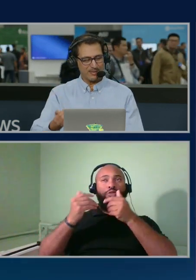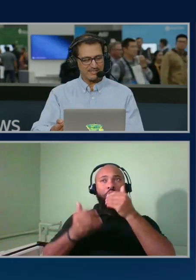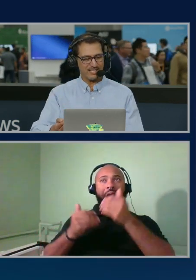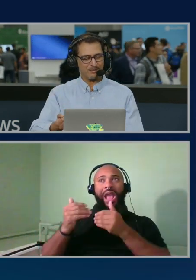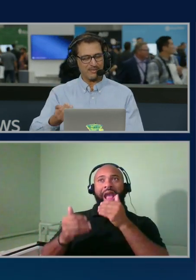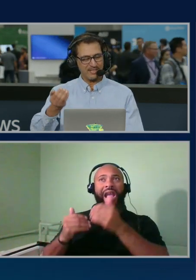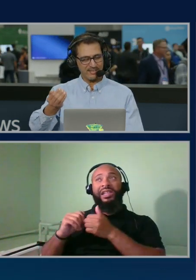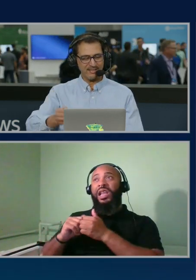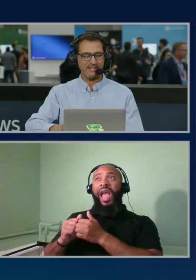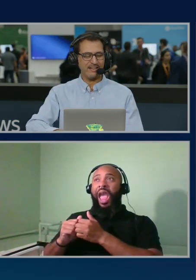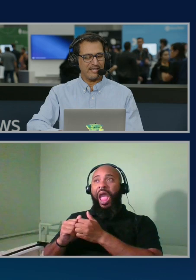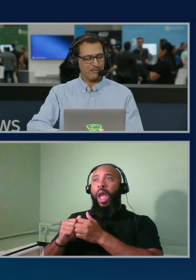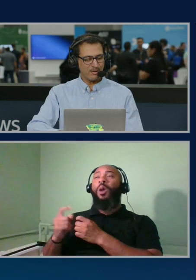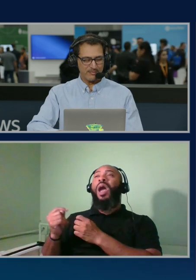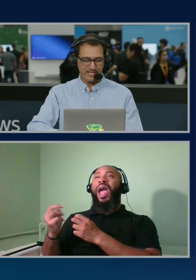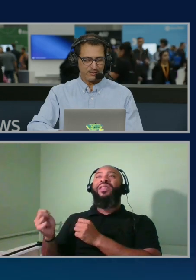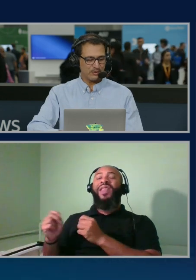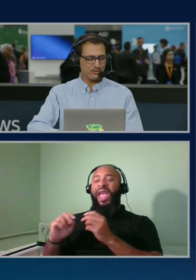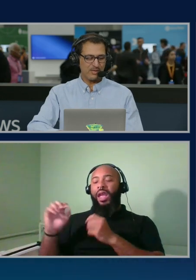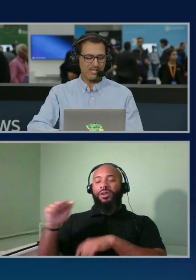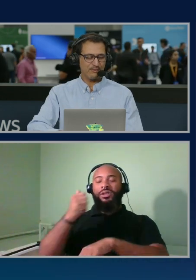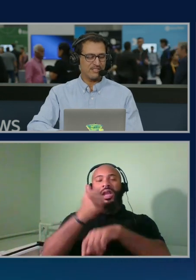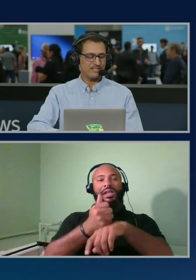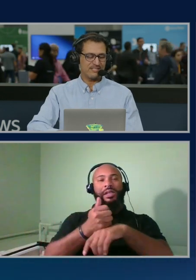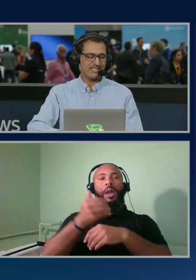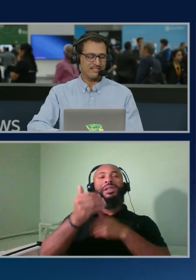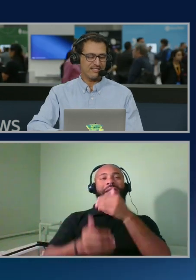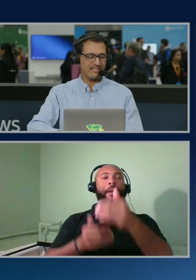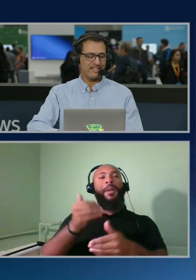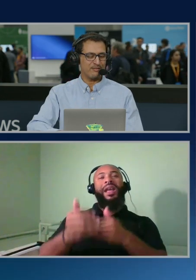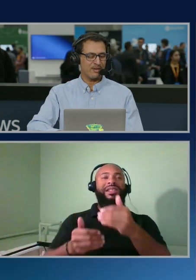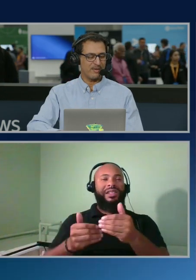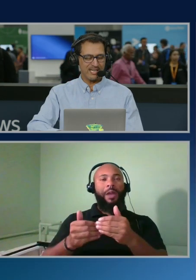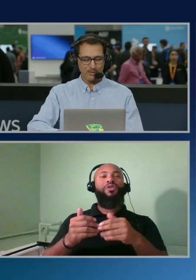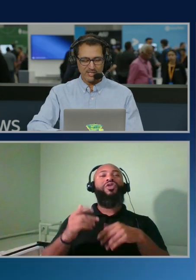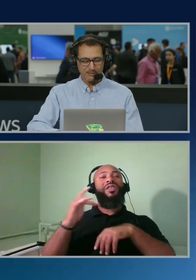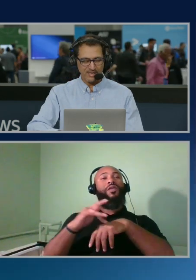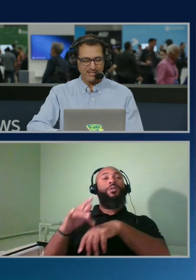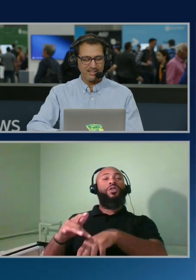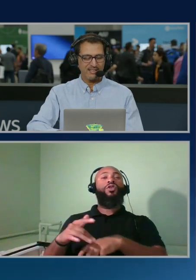it step by step. Okay. Reading from data source 1, which is S3, reading from